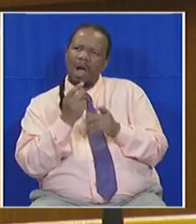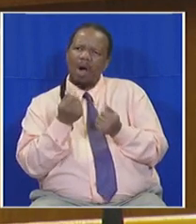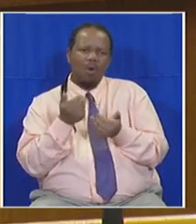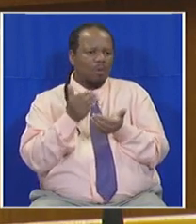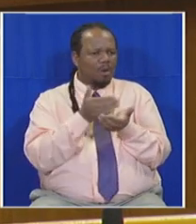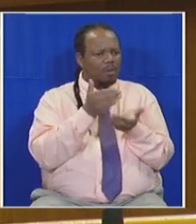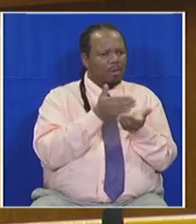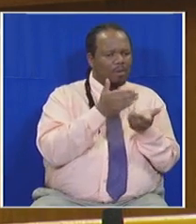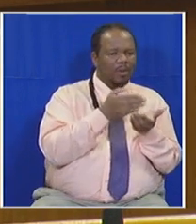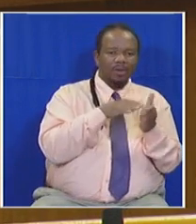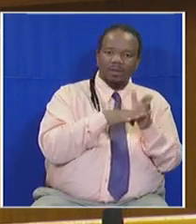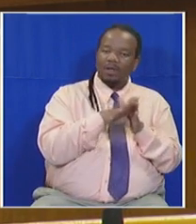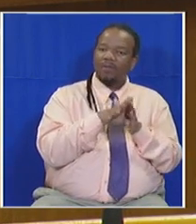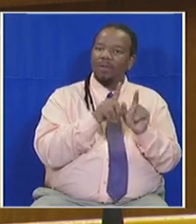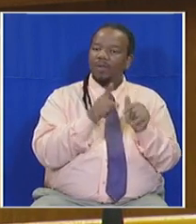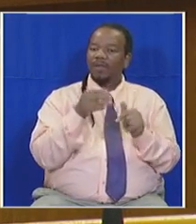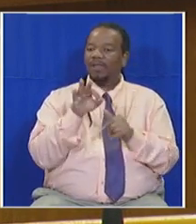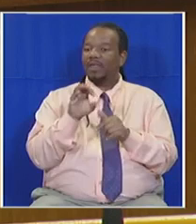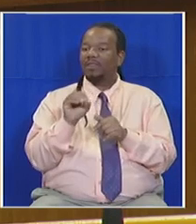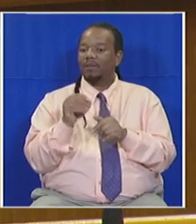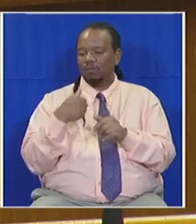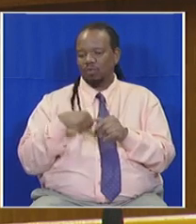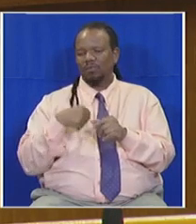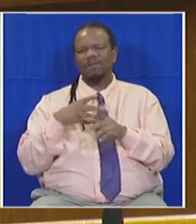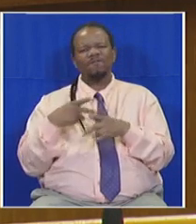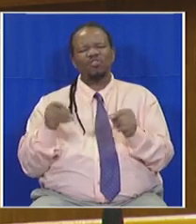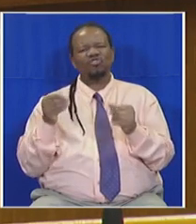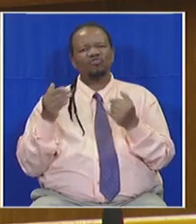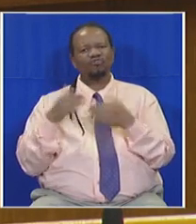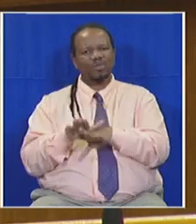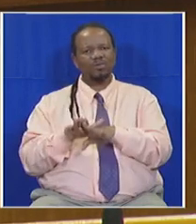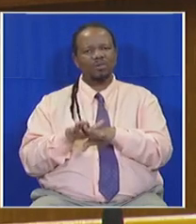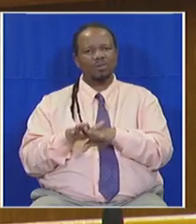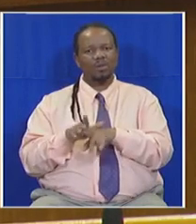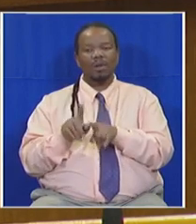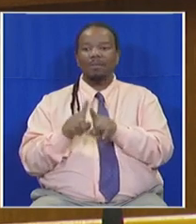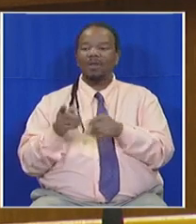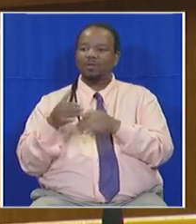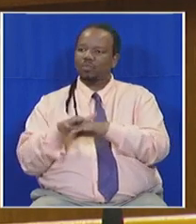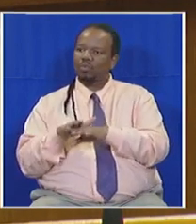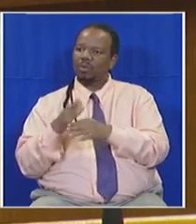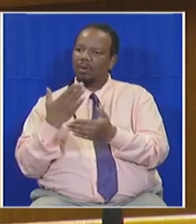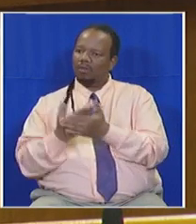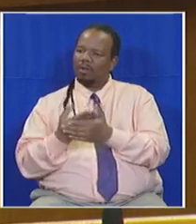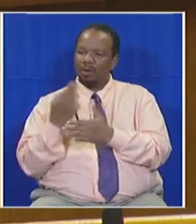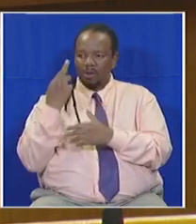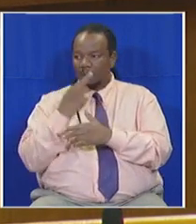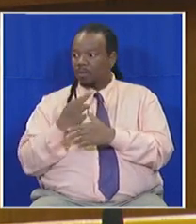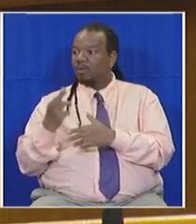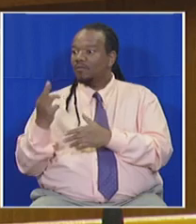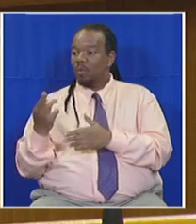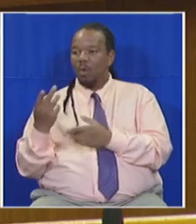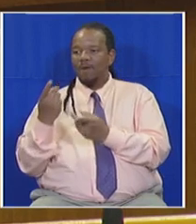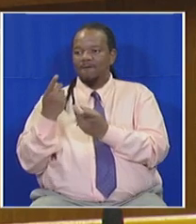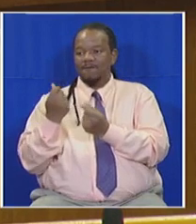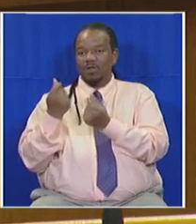and implemented in 30 municipalities. Implementation entails the review and update of municipal